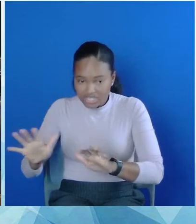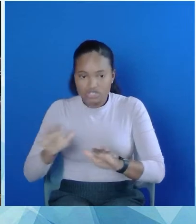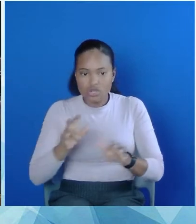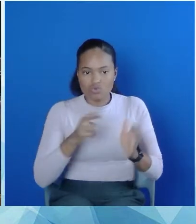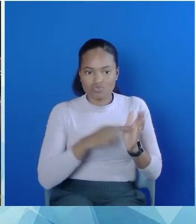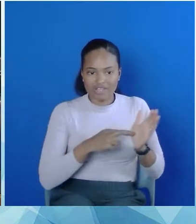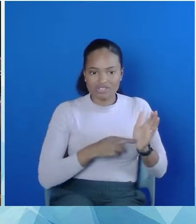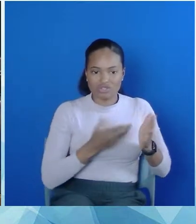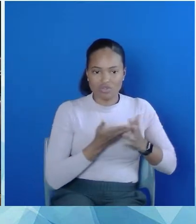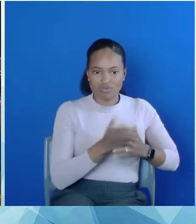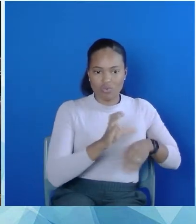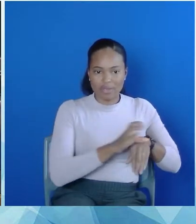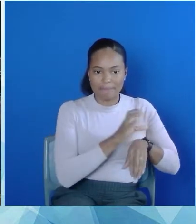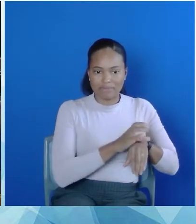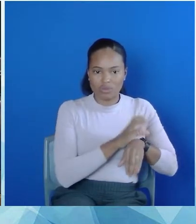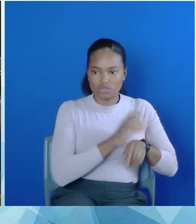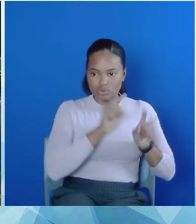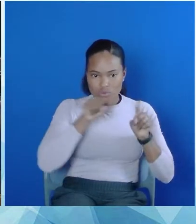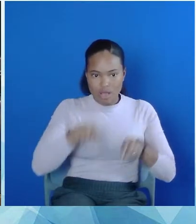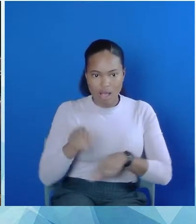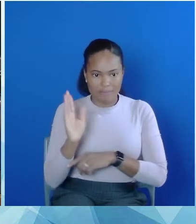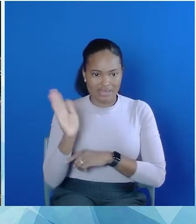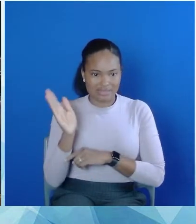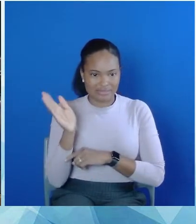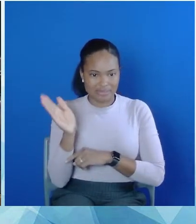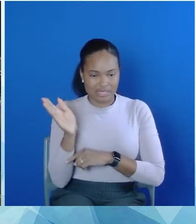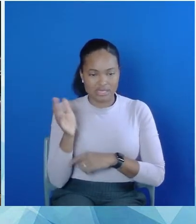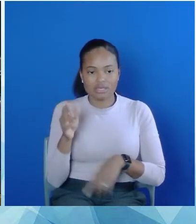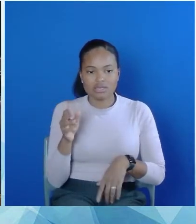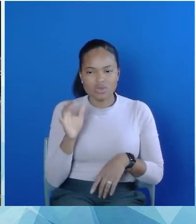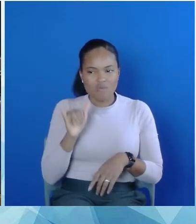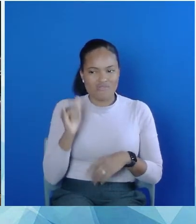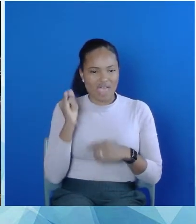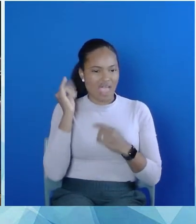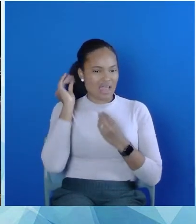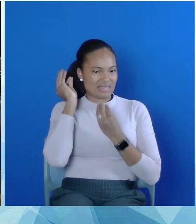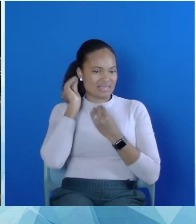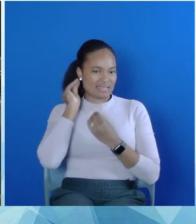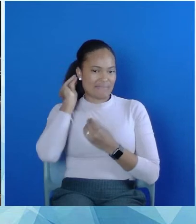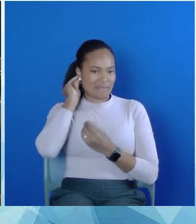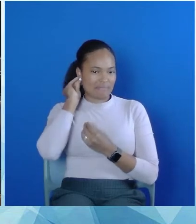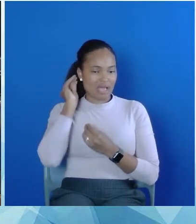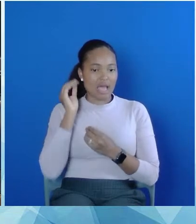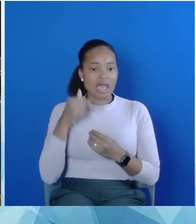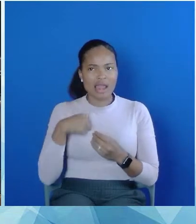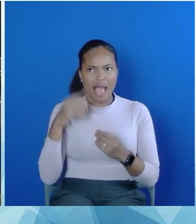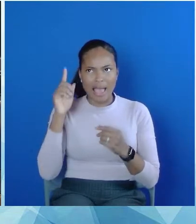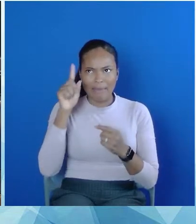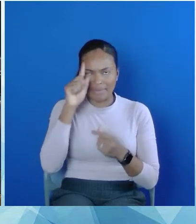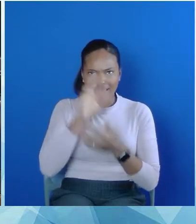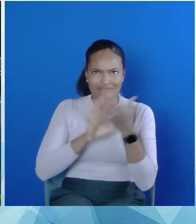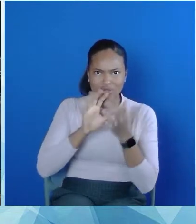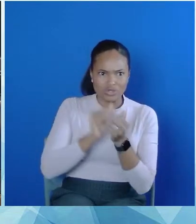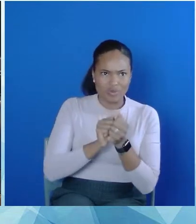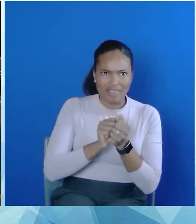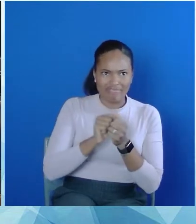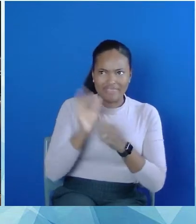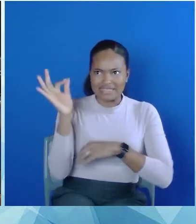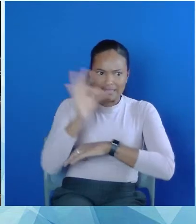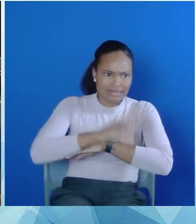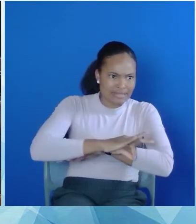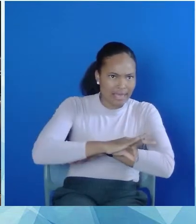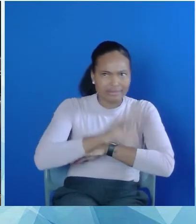in mind for our community, especially. When we're talking about I get confused, sunset, sunrise, whatever that one is called,